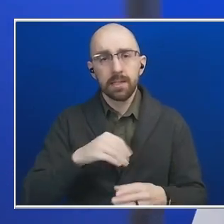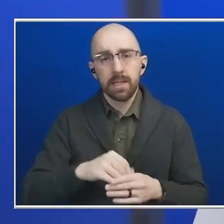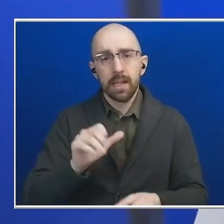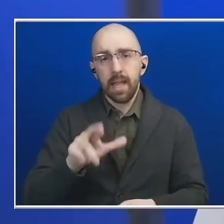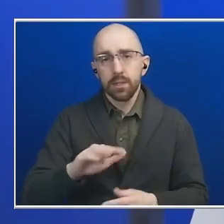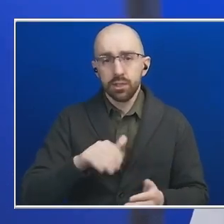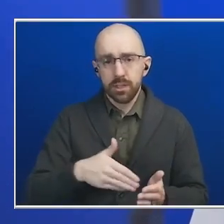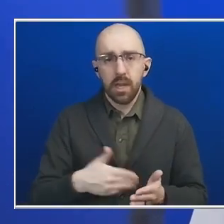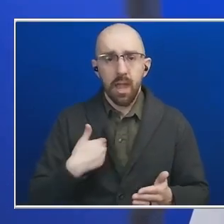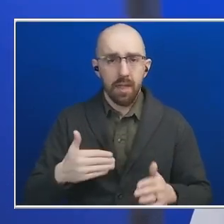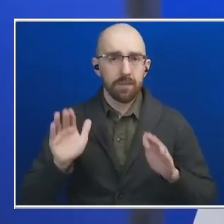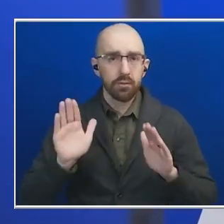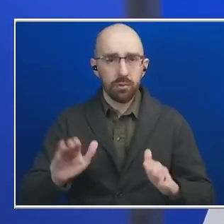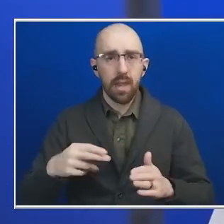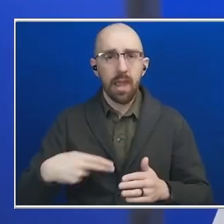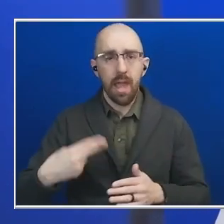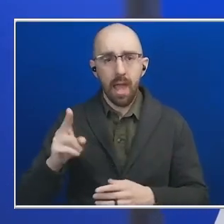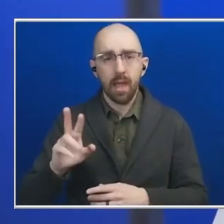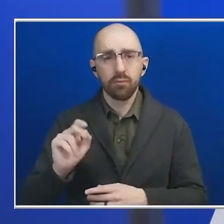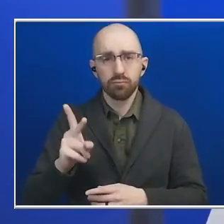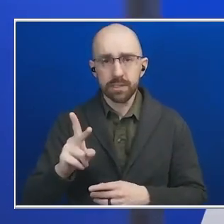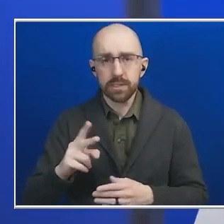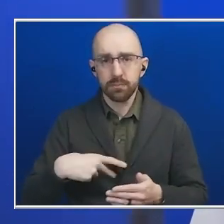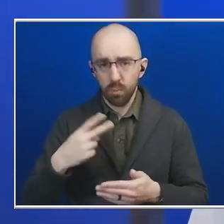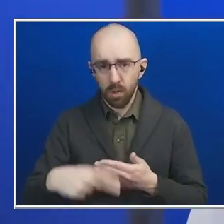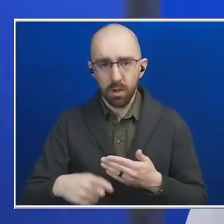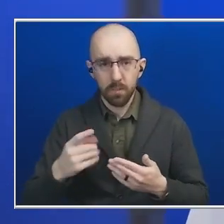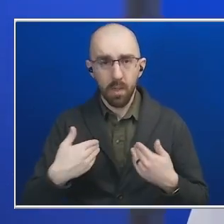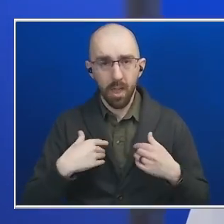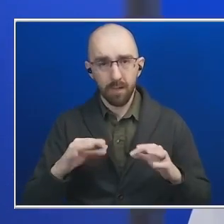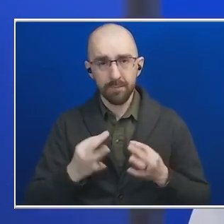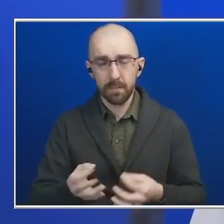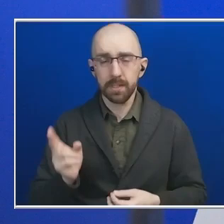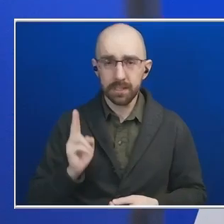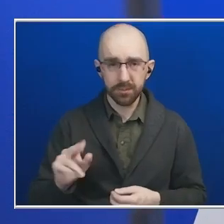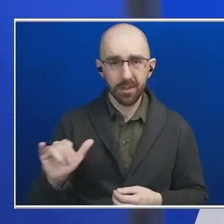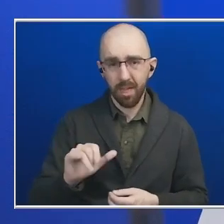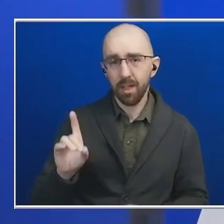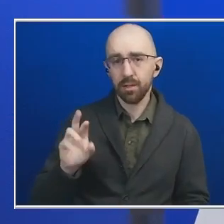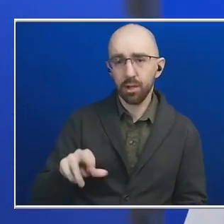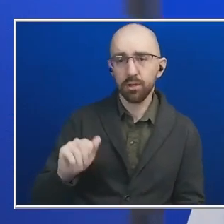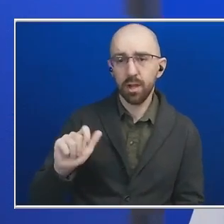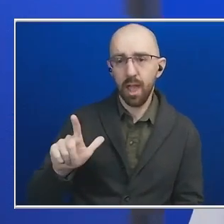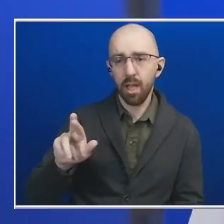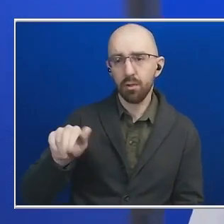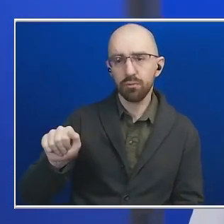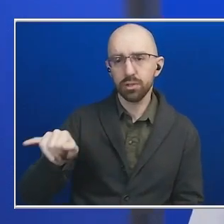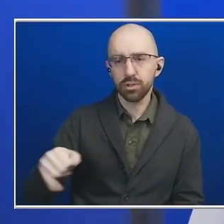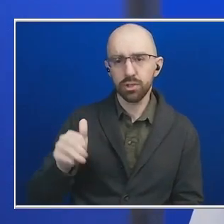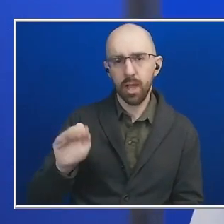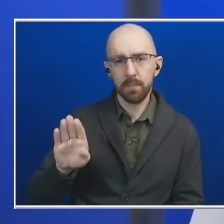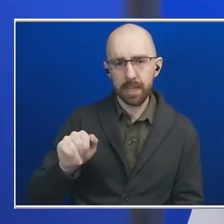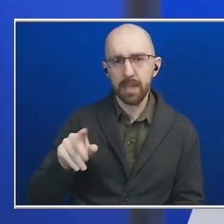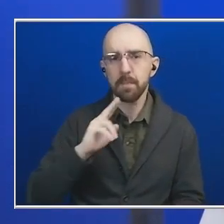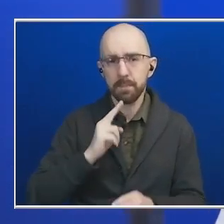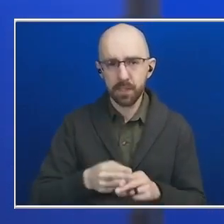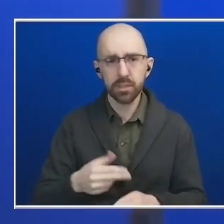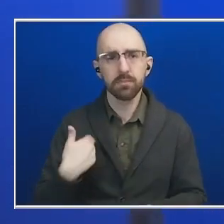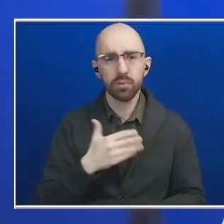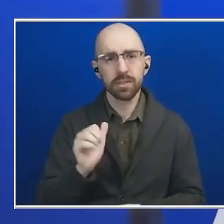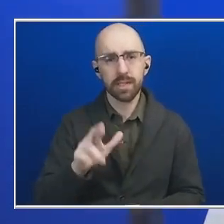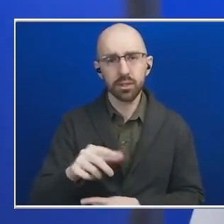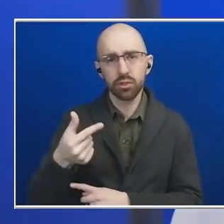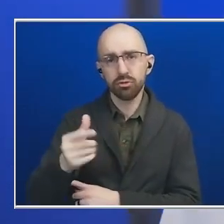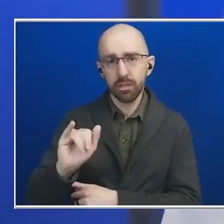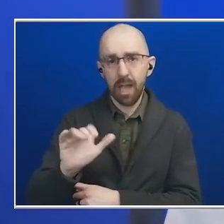high-risk programs. So if you have a family history, like Dr. Al-Rajabi was mentioning, of breast cancer, certain GI cancers, if you have that